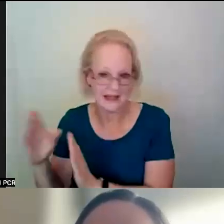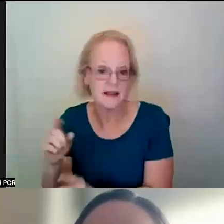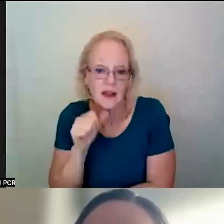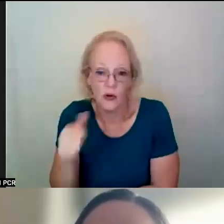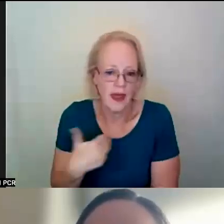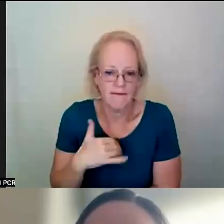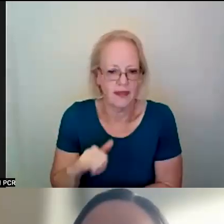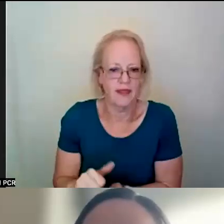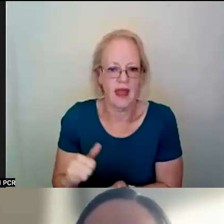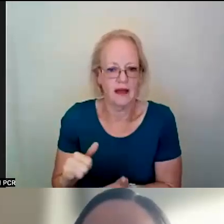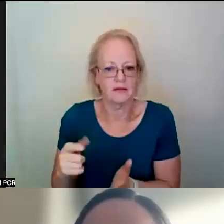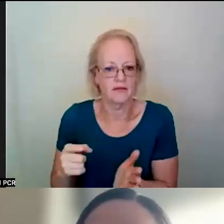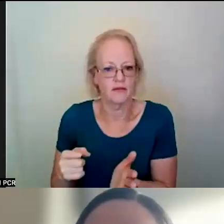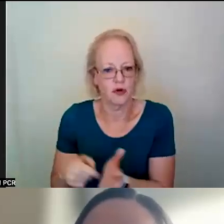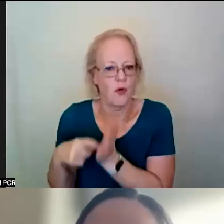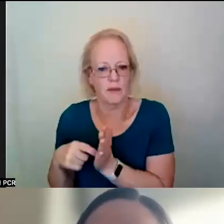availability. So